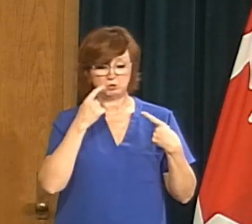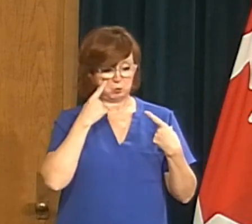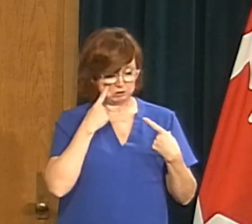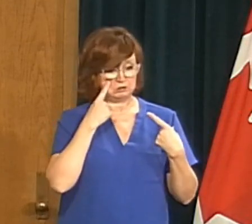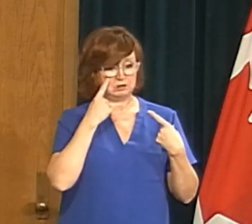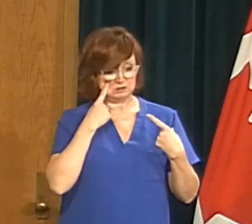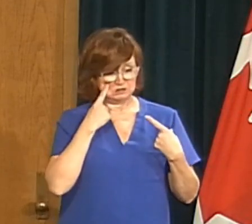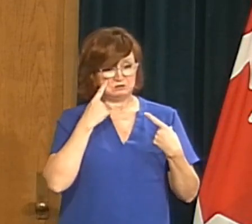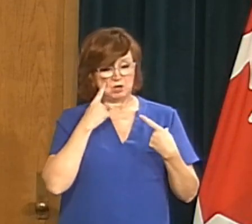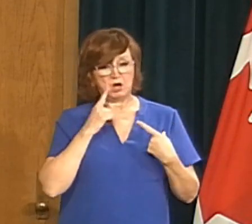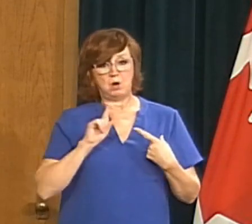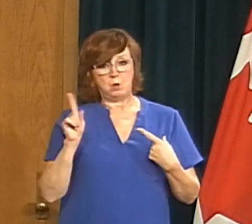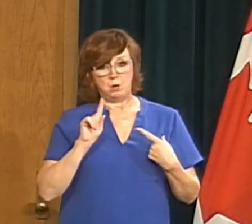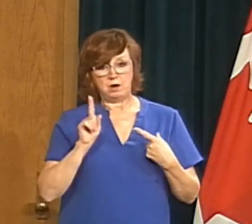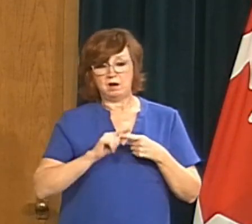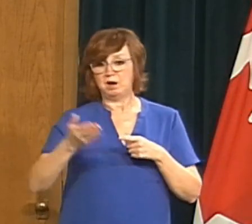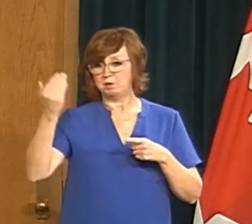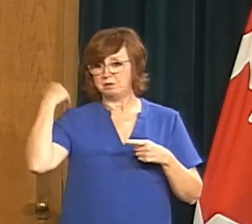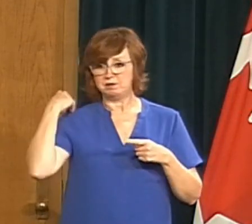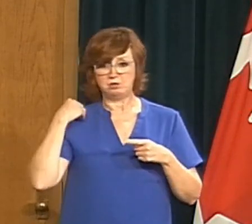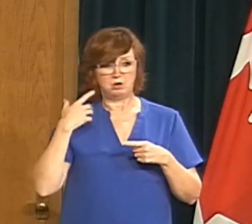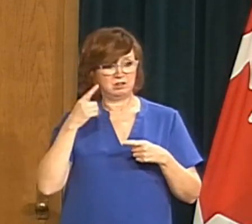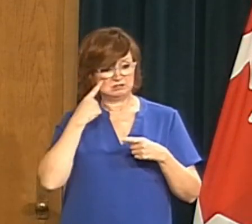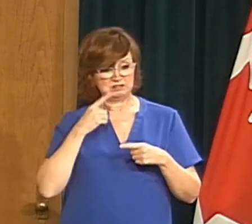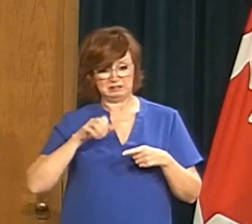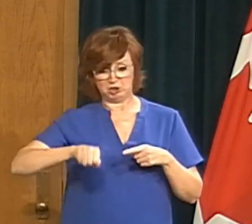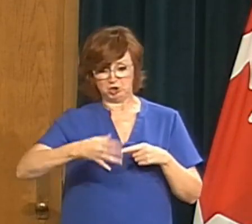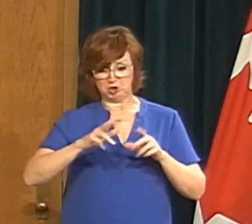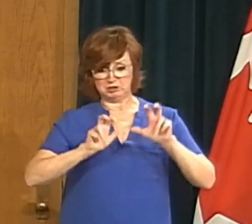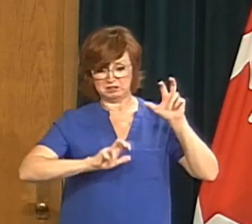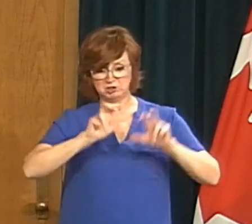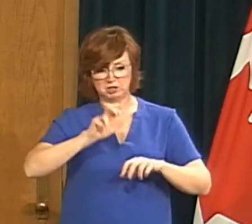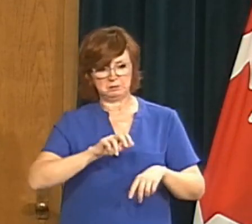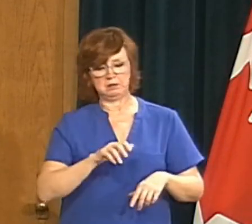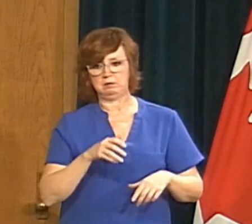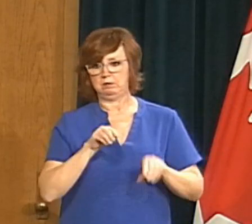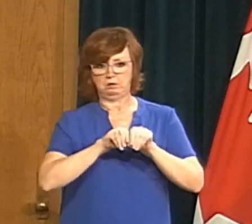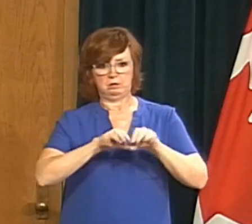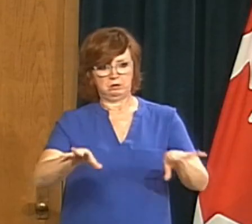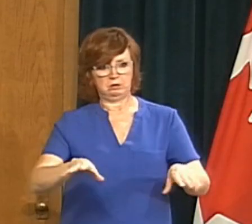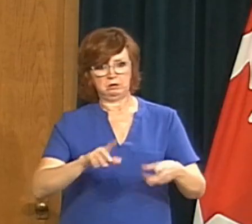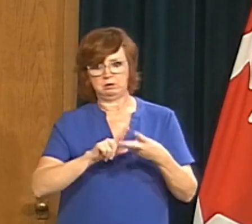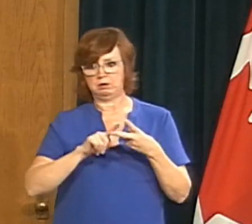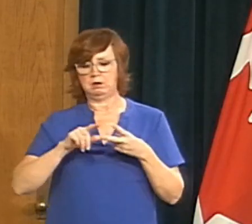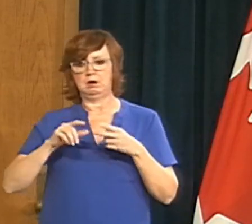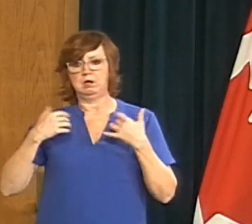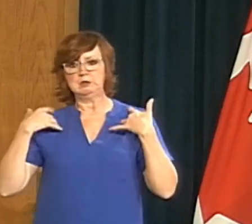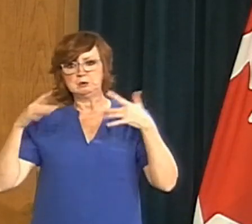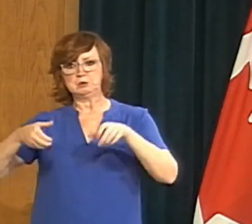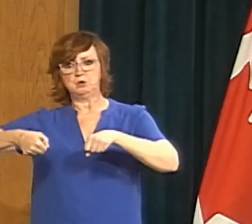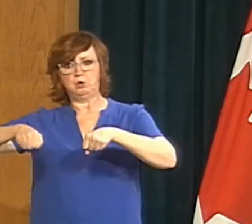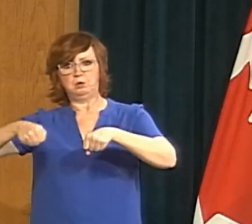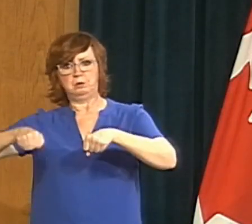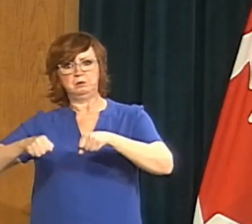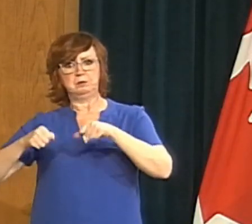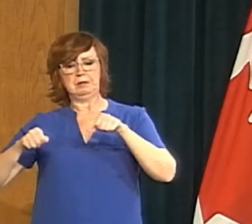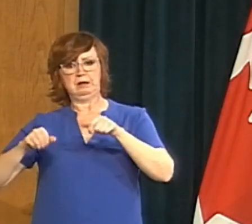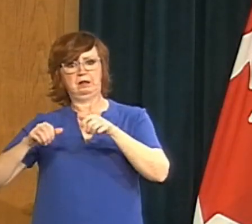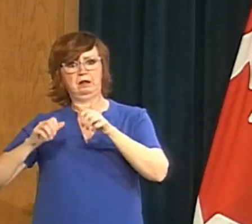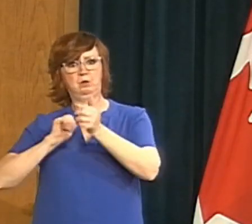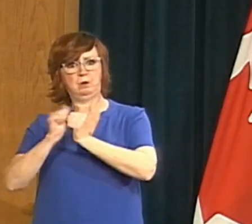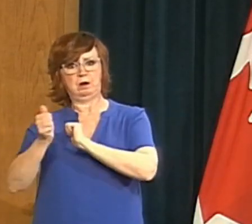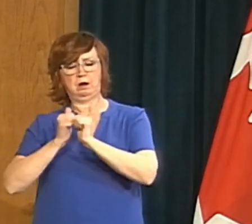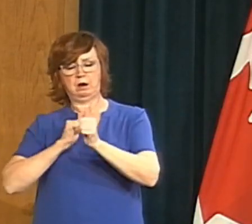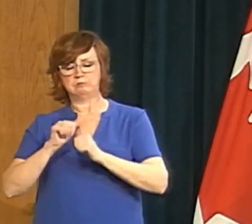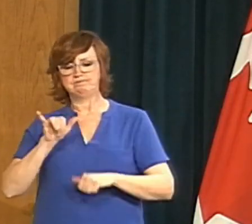whether it be at snowmobile rallies, whether it be in a northern or southern community, quite frankly, or whether it even be in one of our healthcare facilities, namely